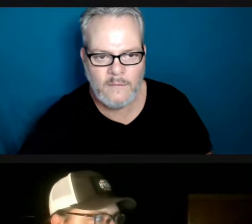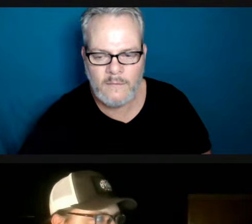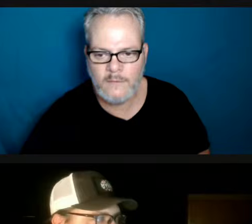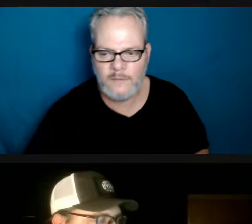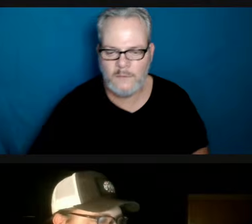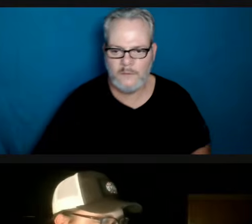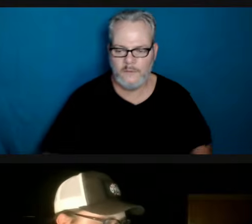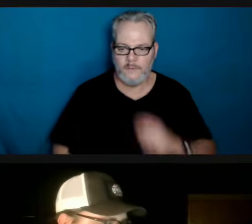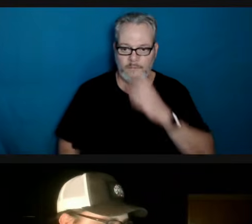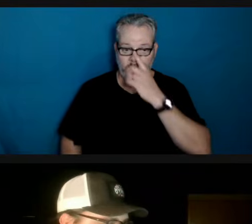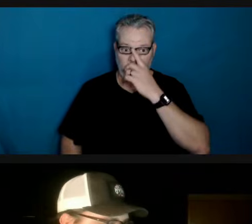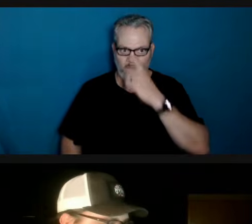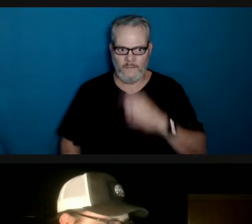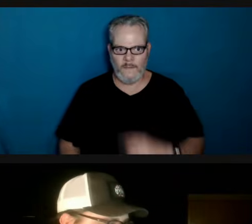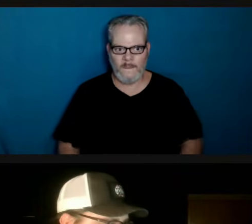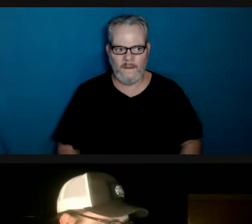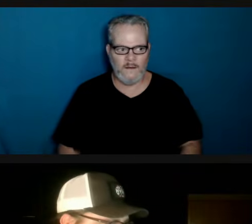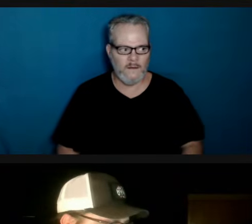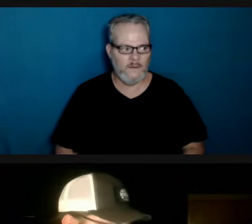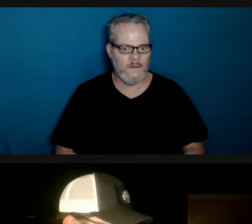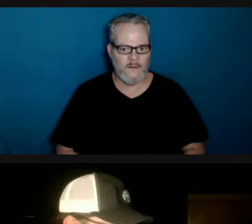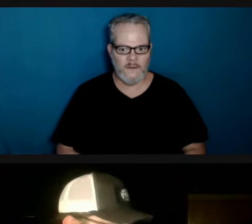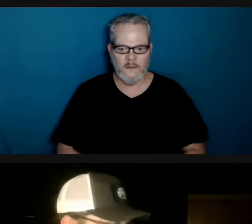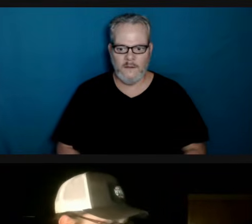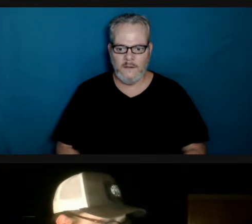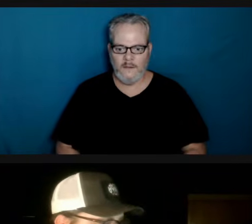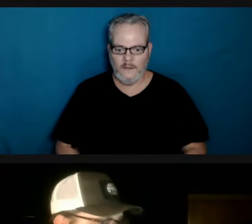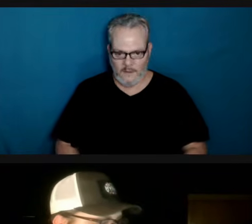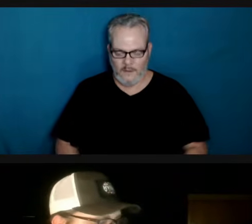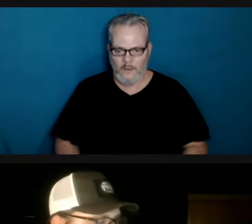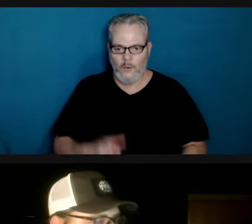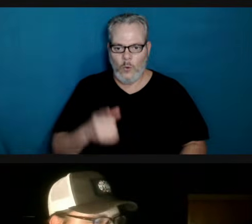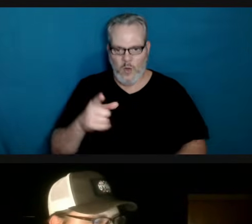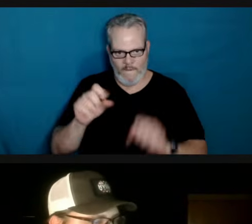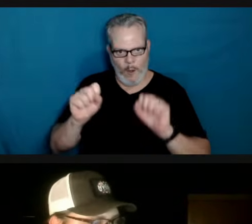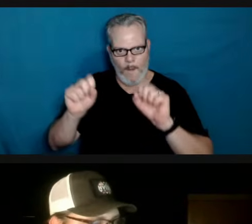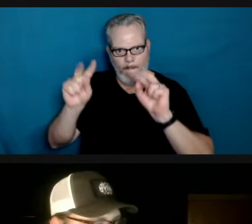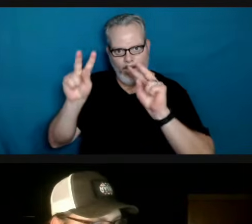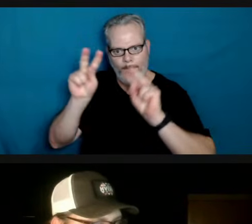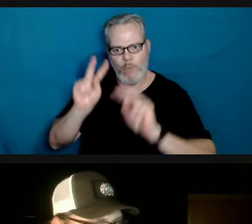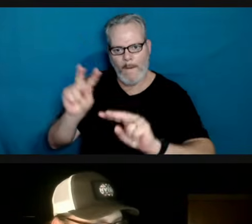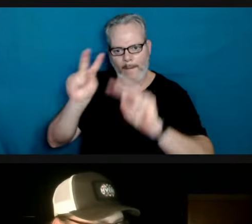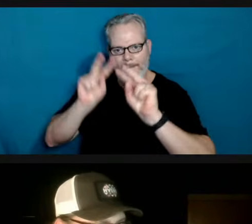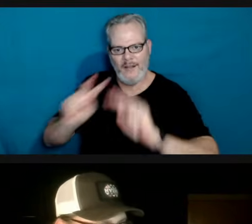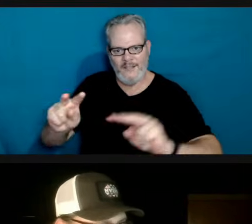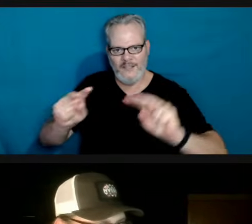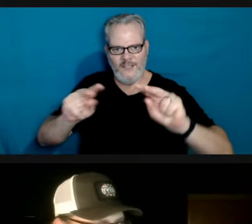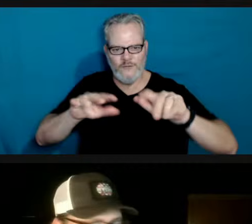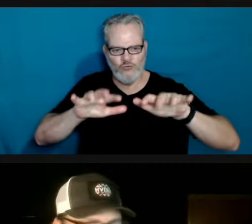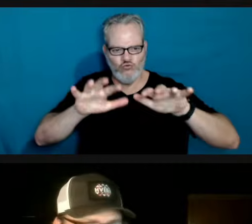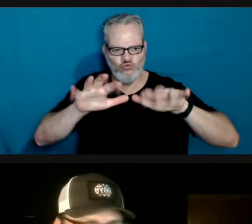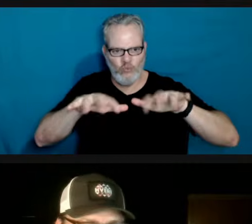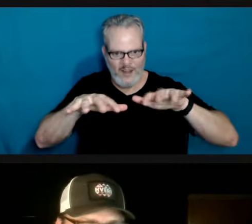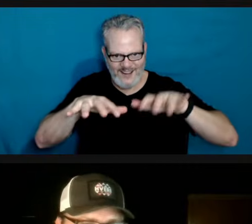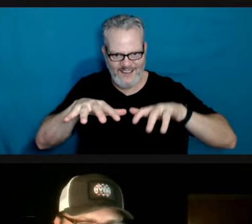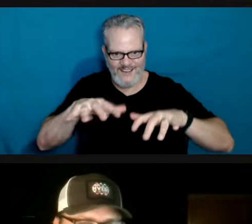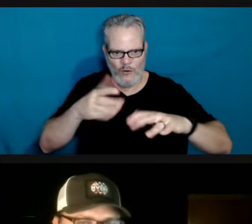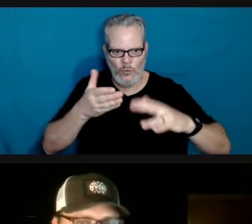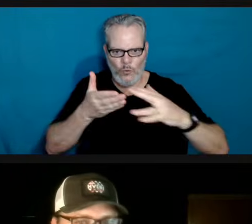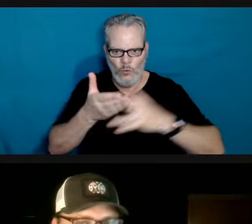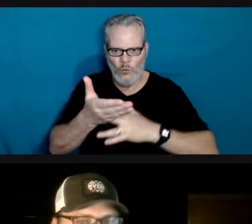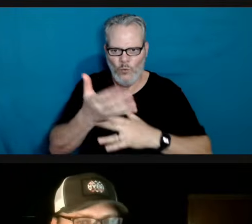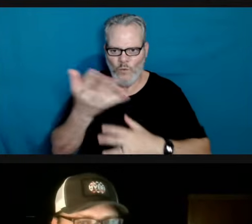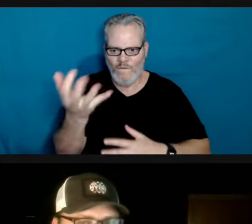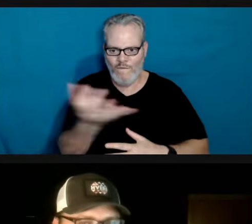forecasts, probabilities of participation. So from Friday, we're actually, looks like, not in the